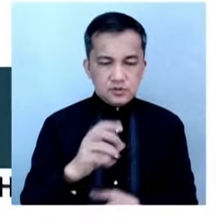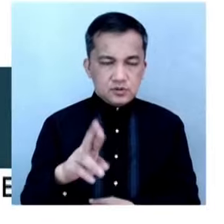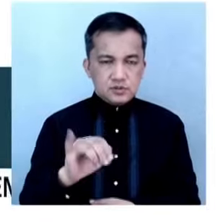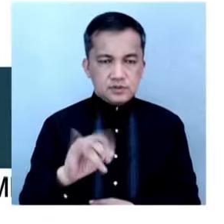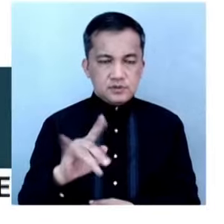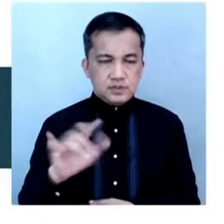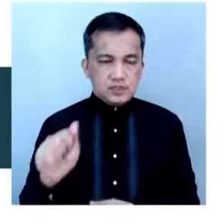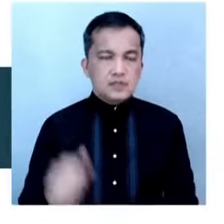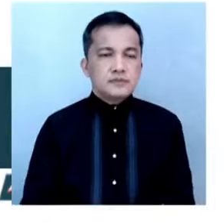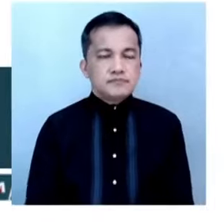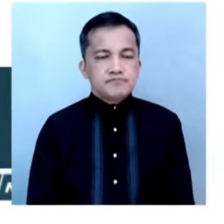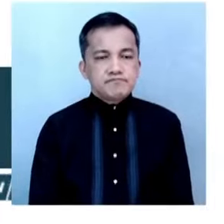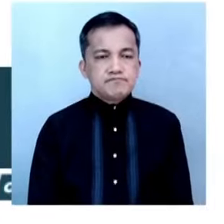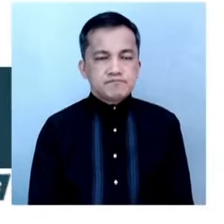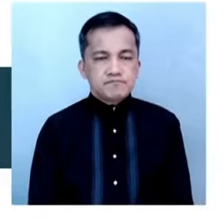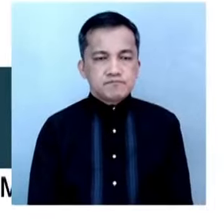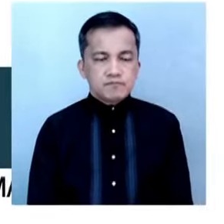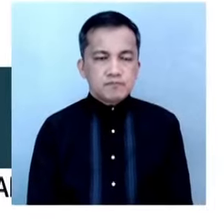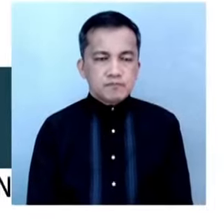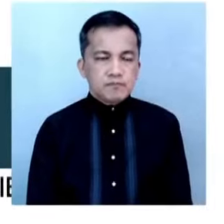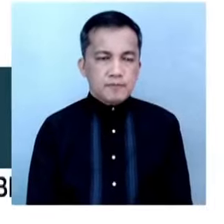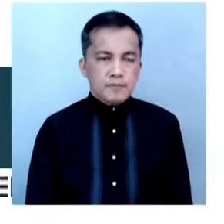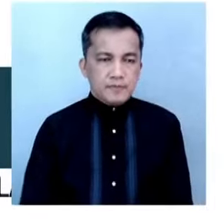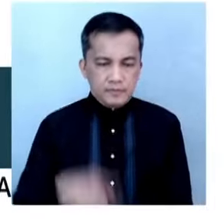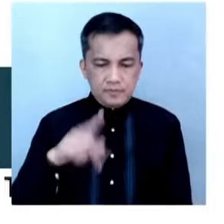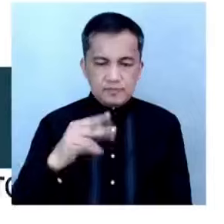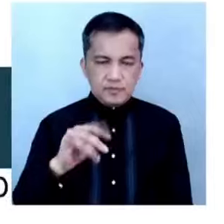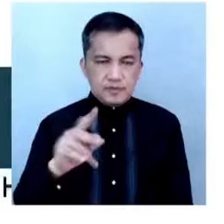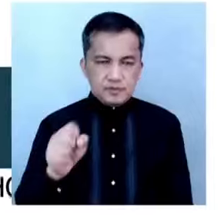Sevilla of FEVOX, thank you so